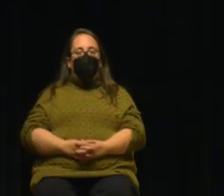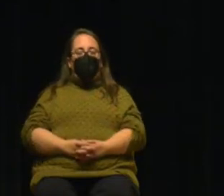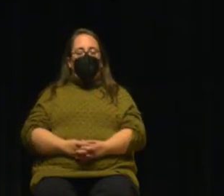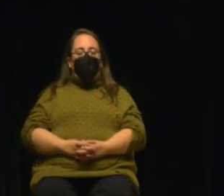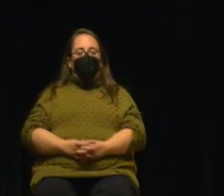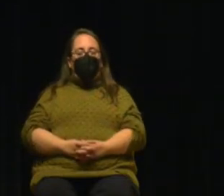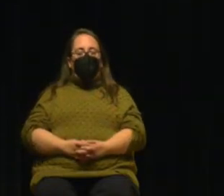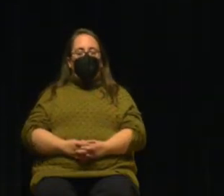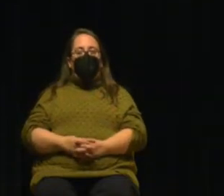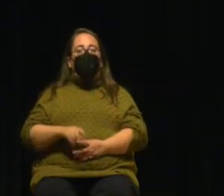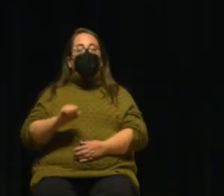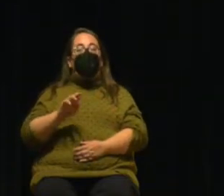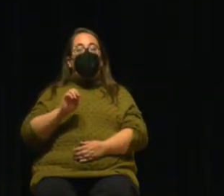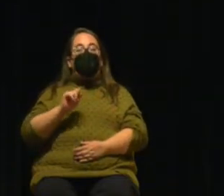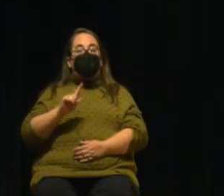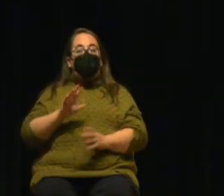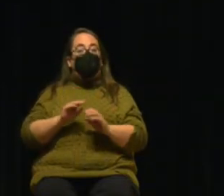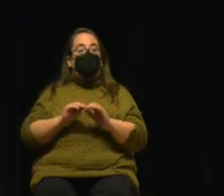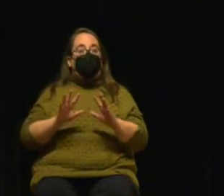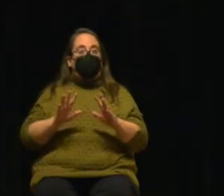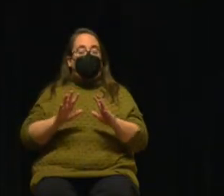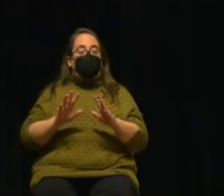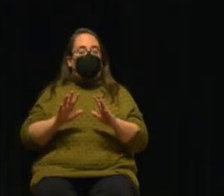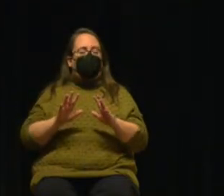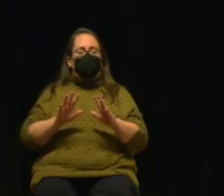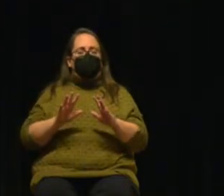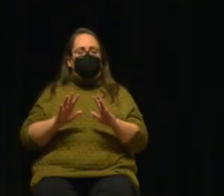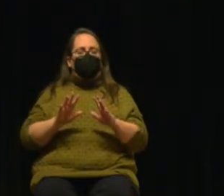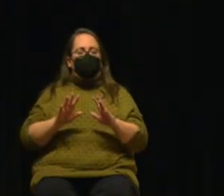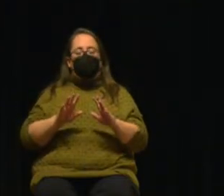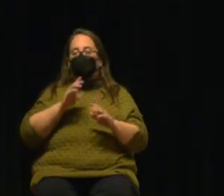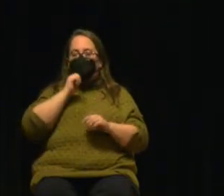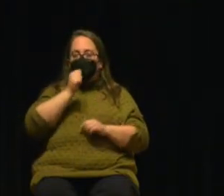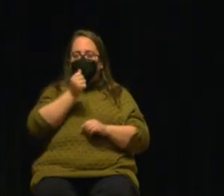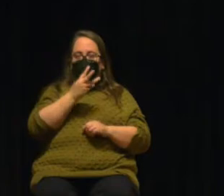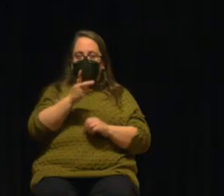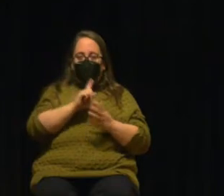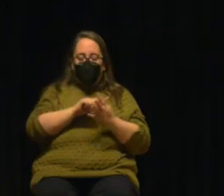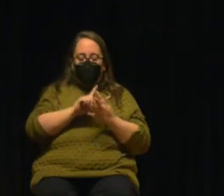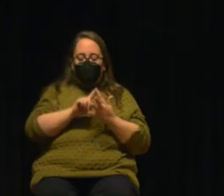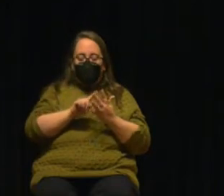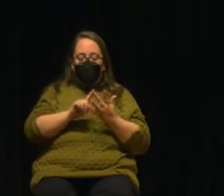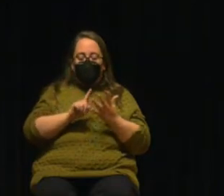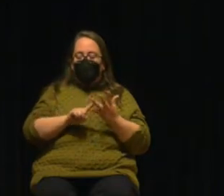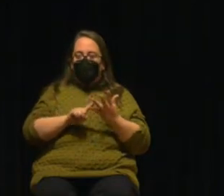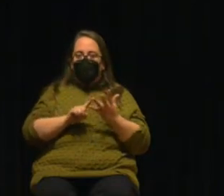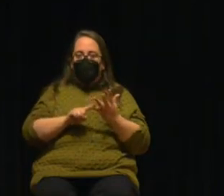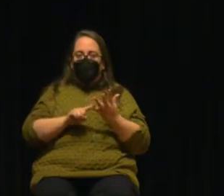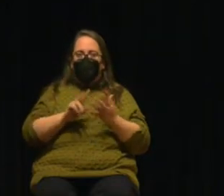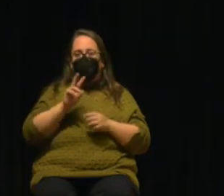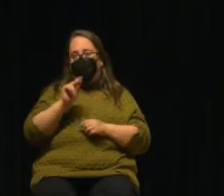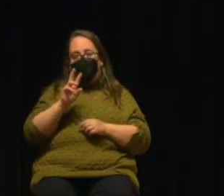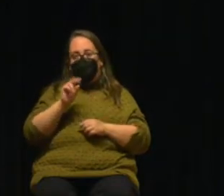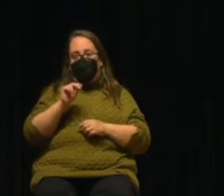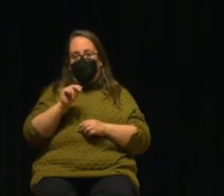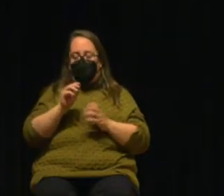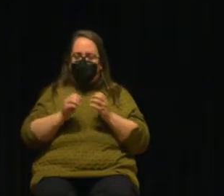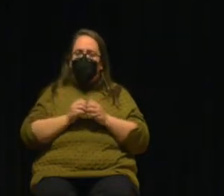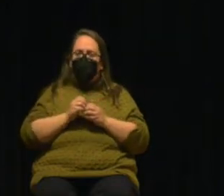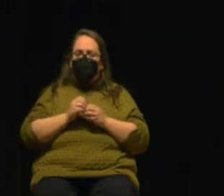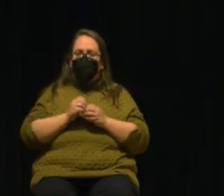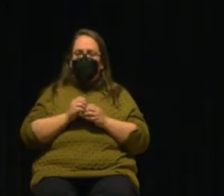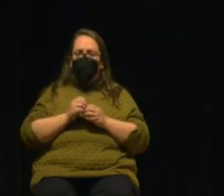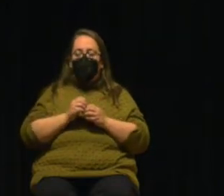Still was clear that these were not an exceptional few. These were not sort of